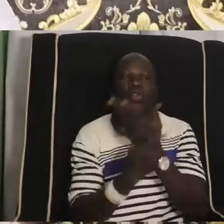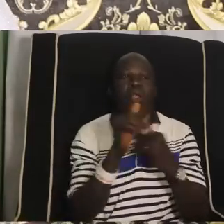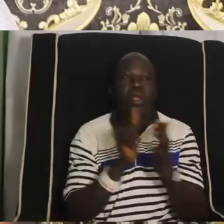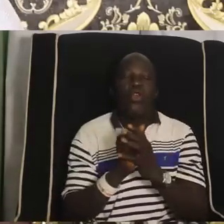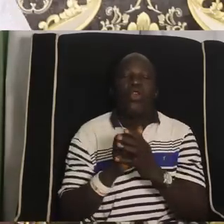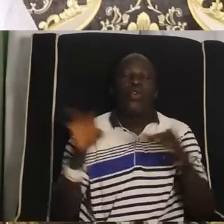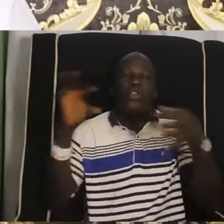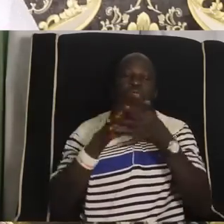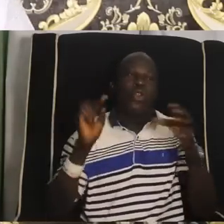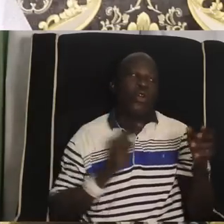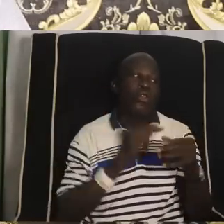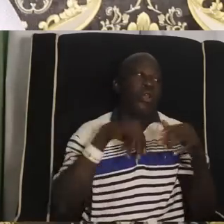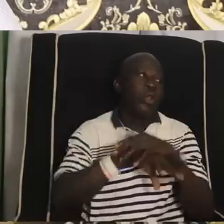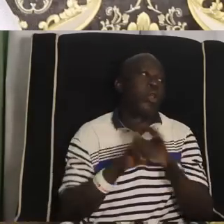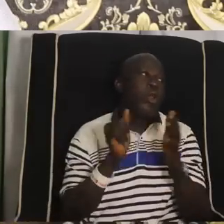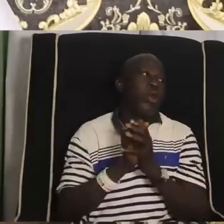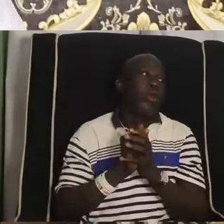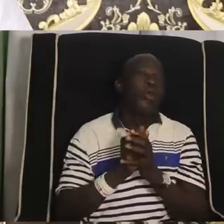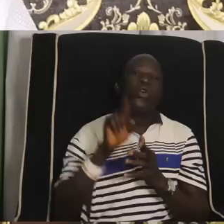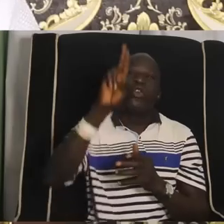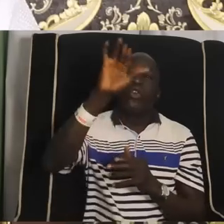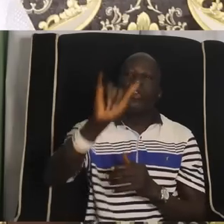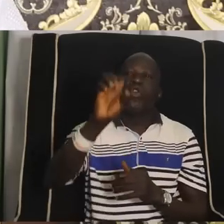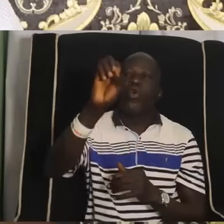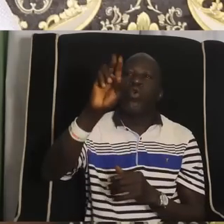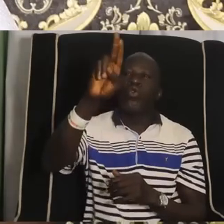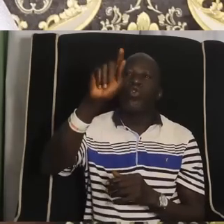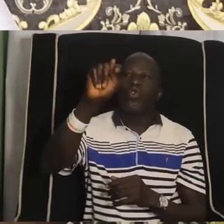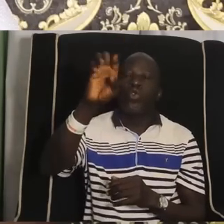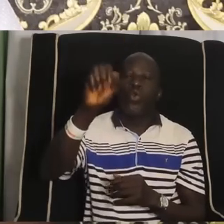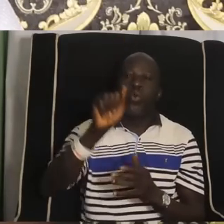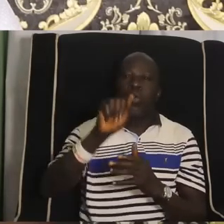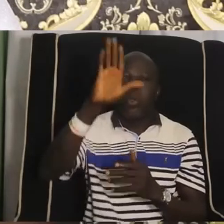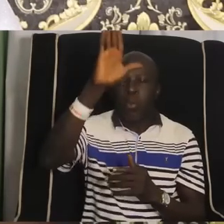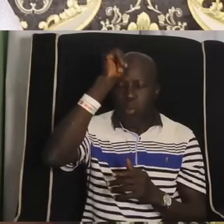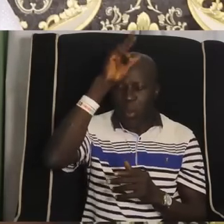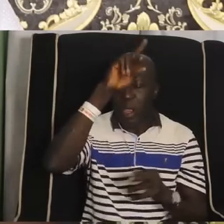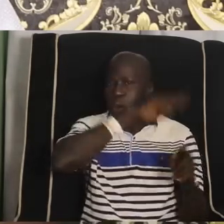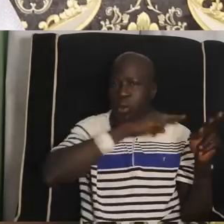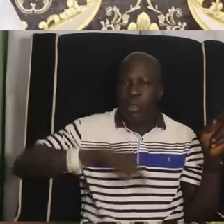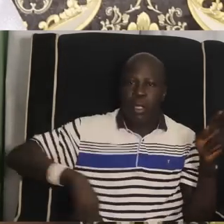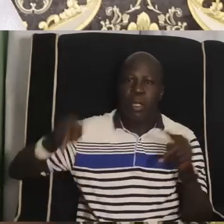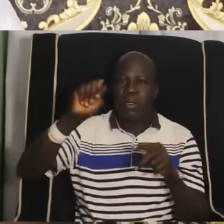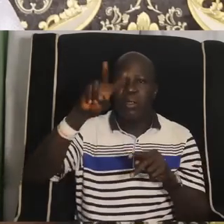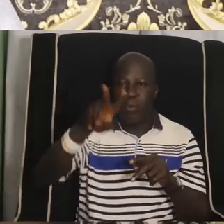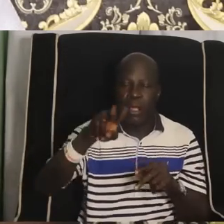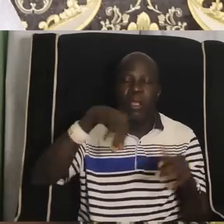le dara ko mo wa. Can join us. Ni ori YouTube wa. On our YouTube. Babasebioba TV. Babasebioba TV.